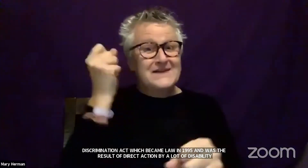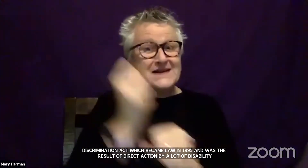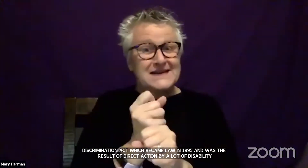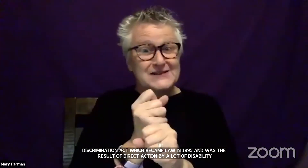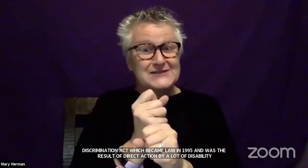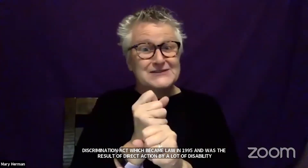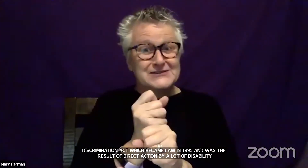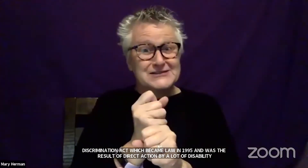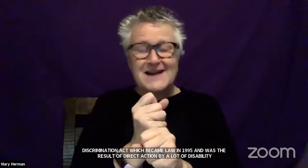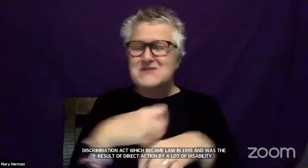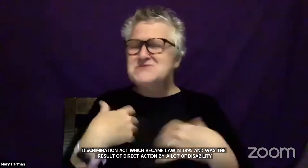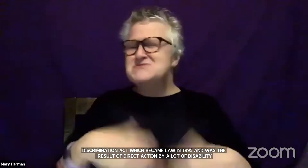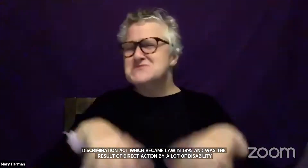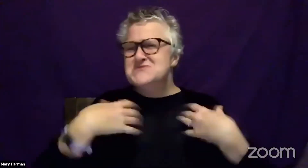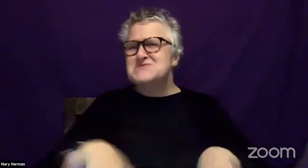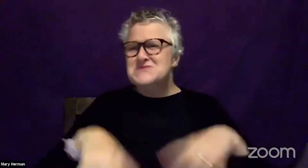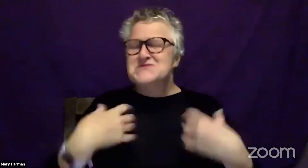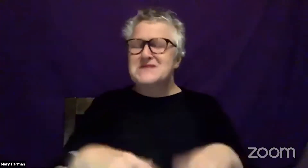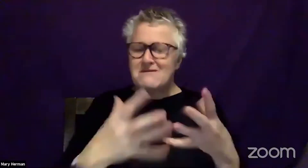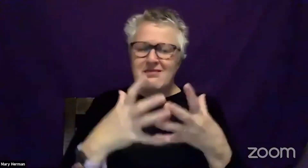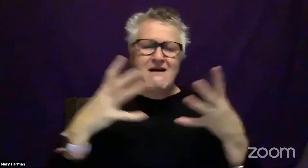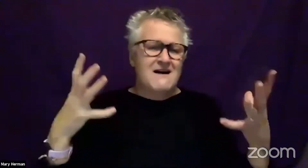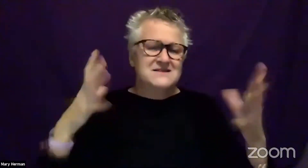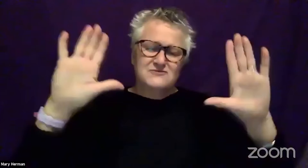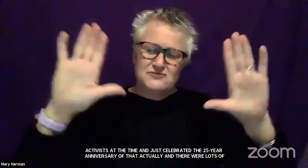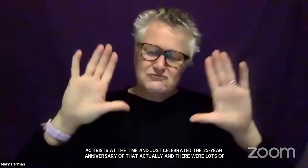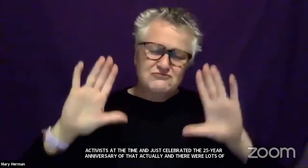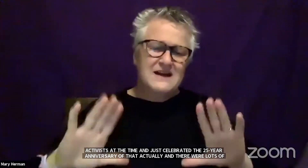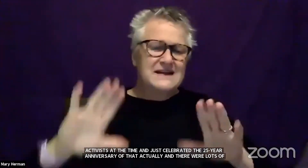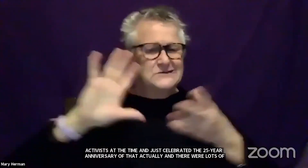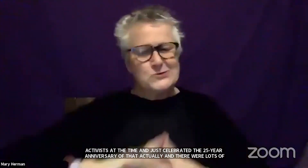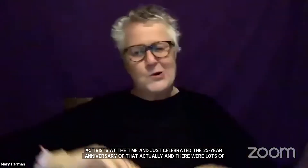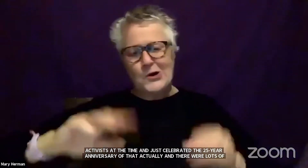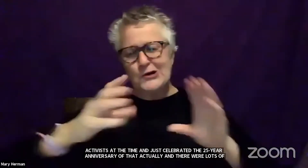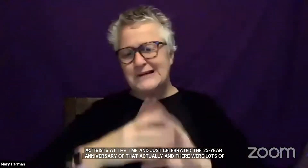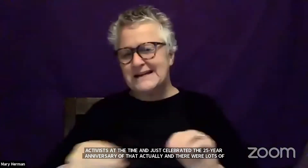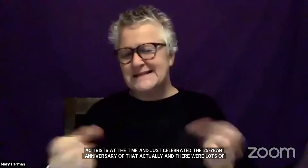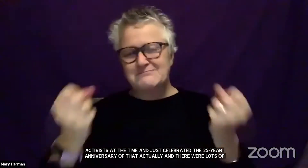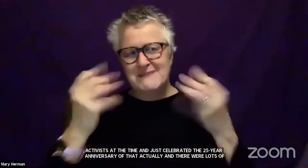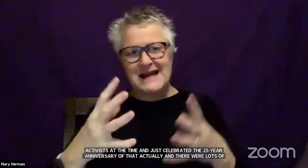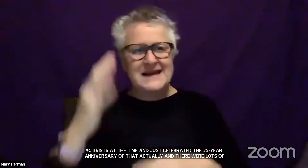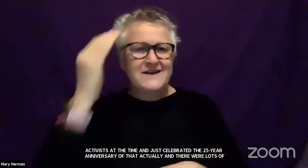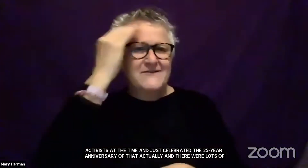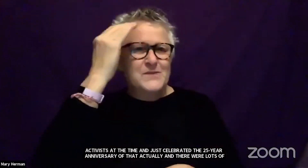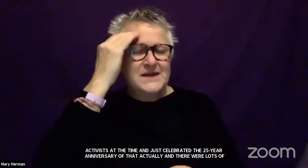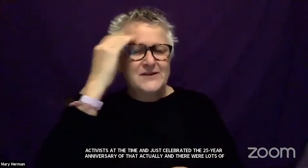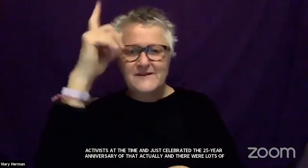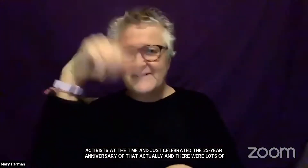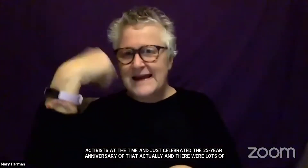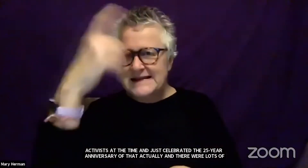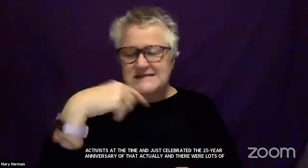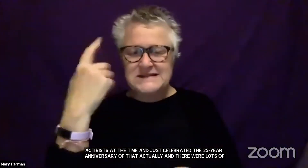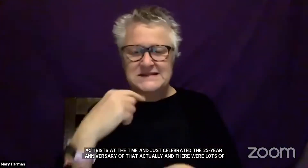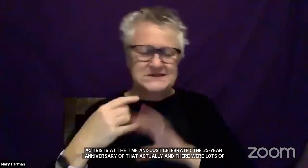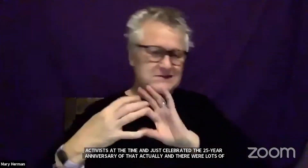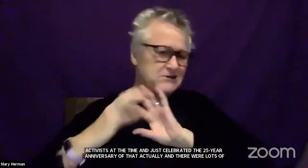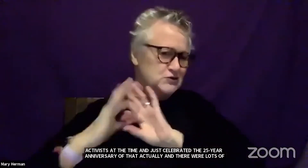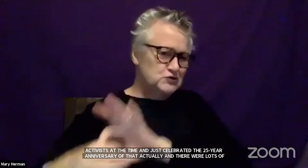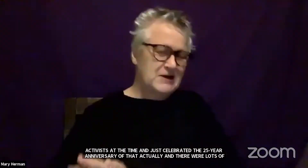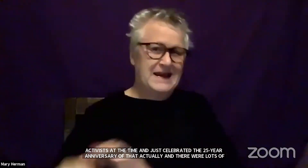And there were lots of great news stories, some familiar faces chaining themselves to buses.